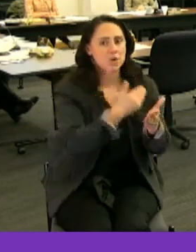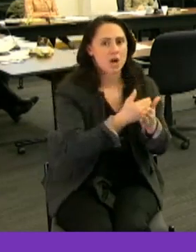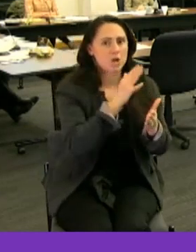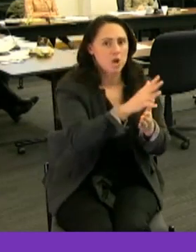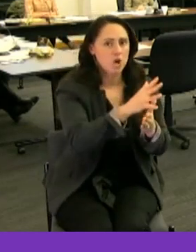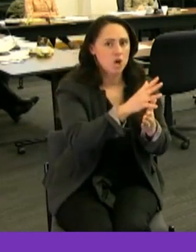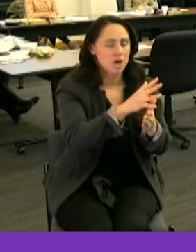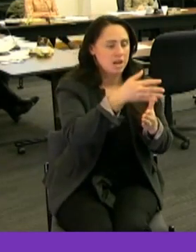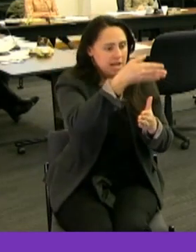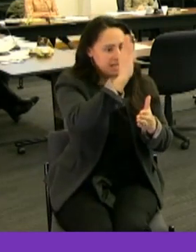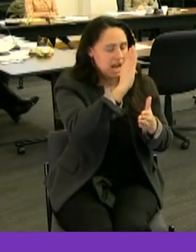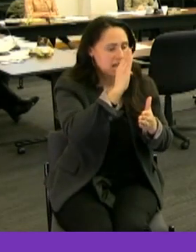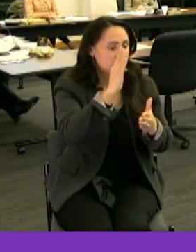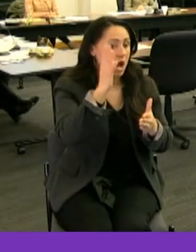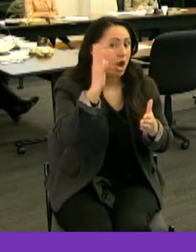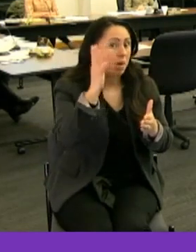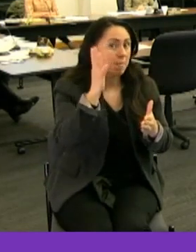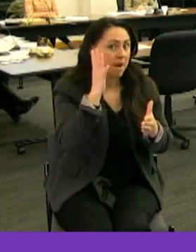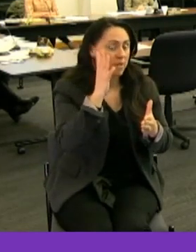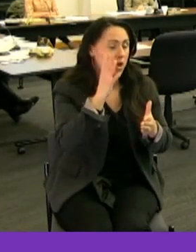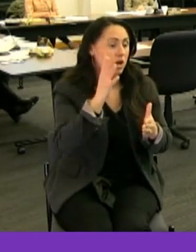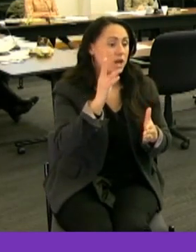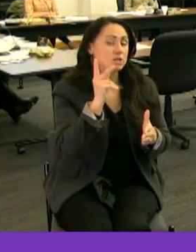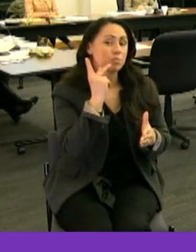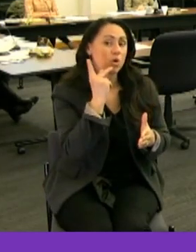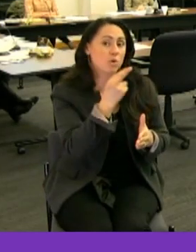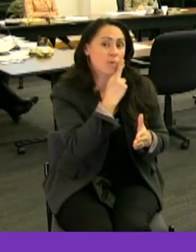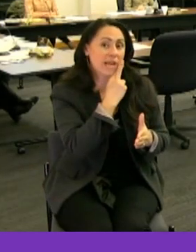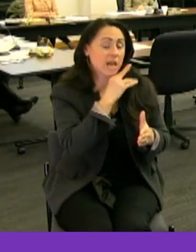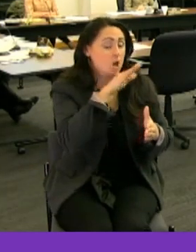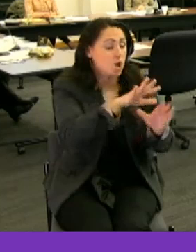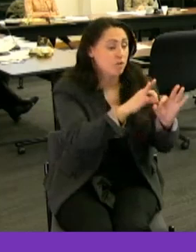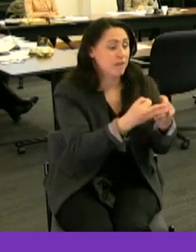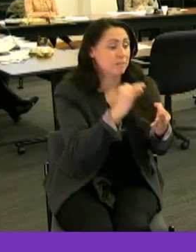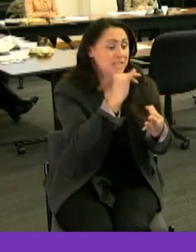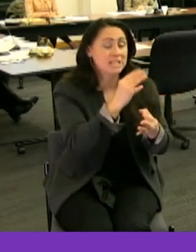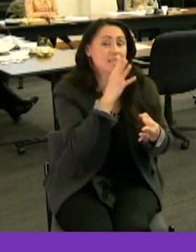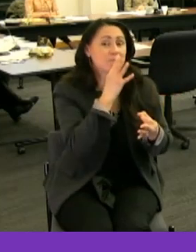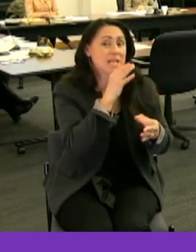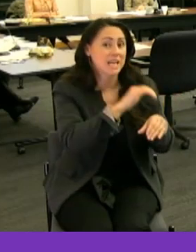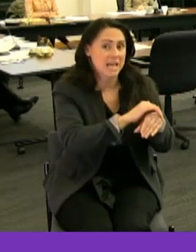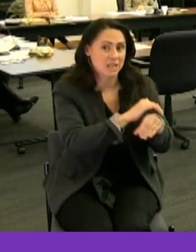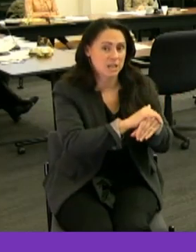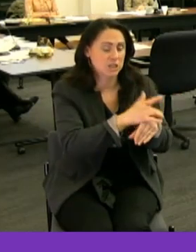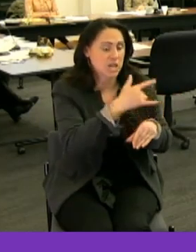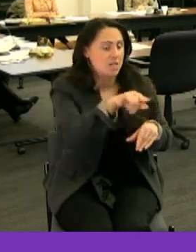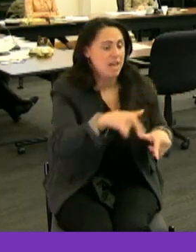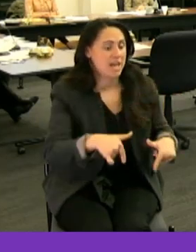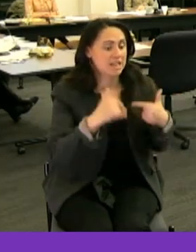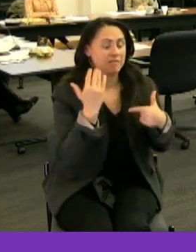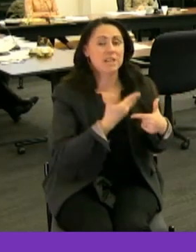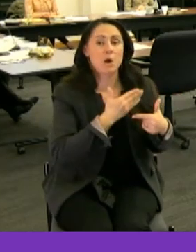godmother is Puerto Rican, and her family does not speak English, and they